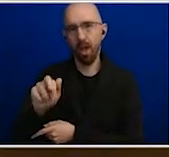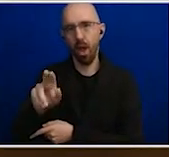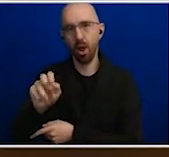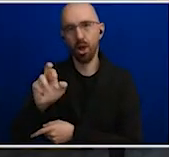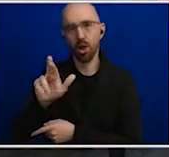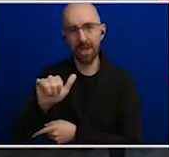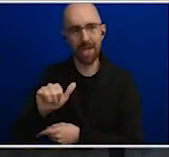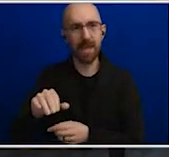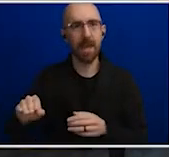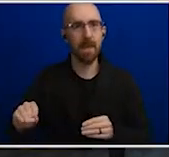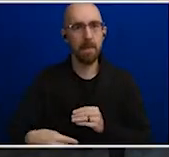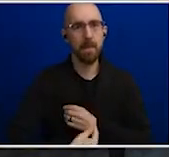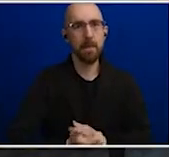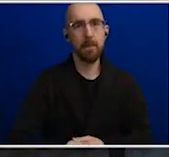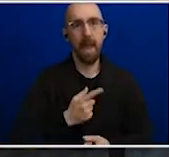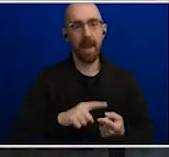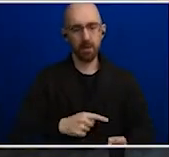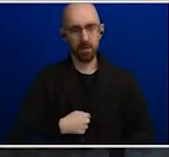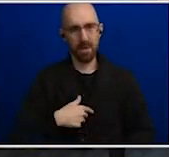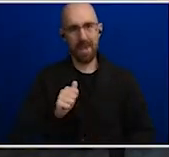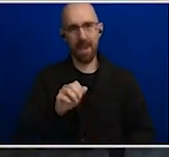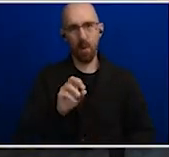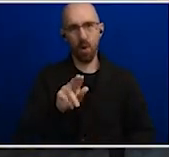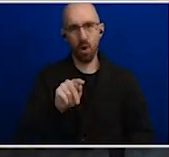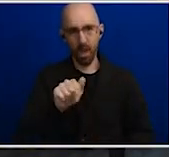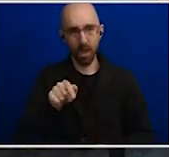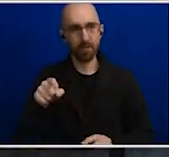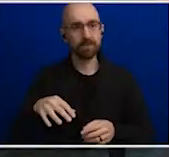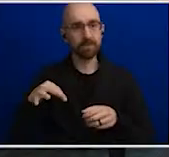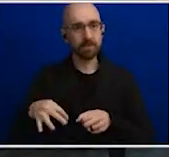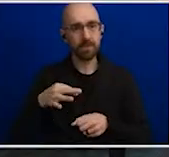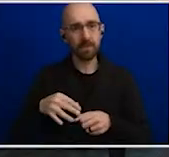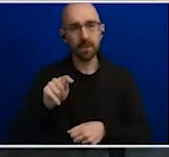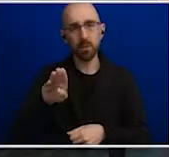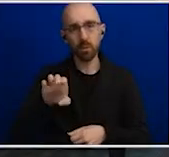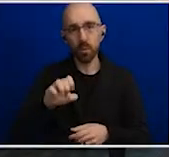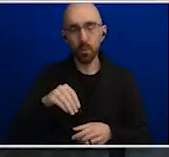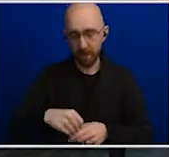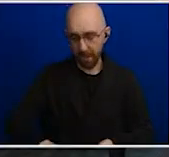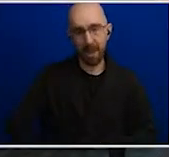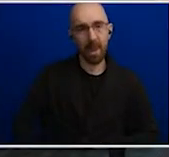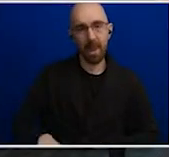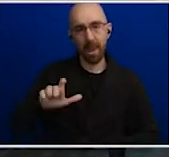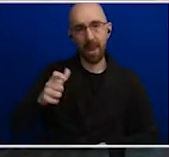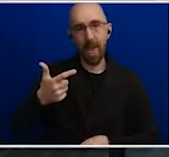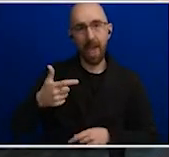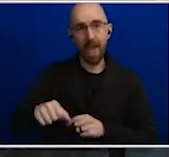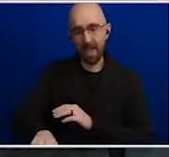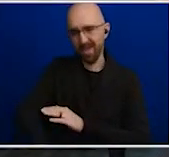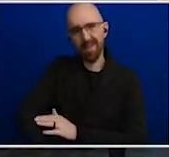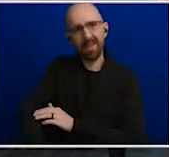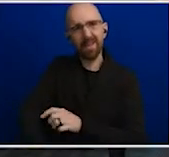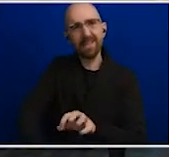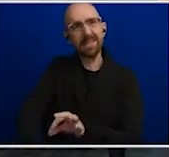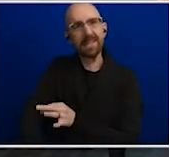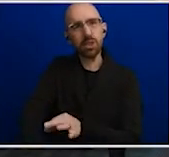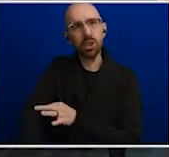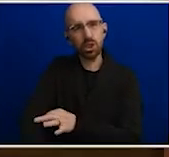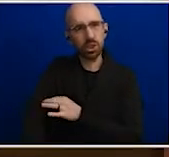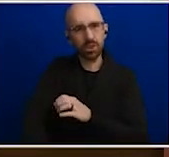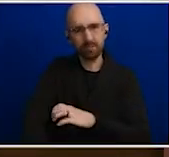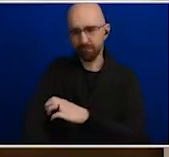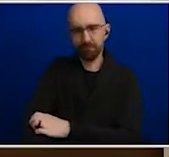his aorta. And then they sew that tubing down to your leg. They stitch it into your skin so it doesn't move. It can't